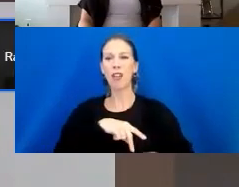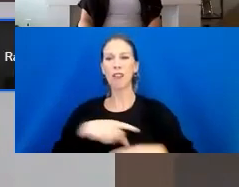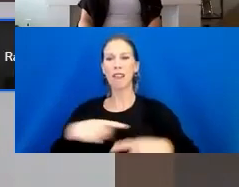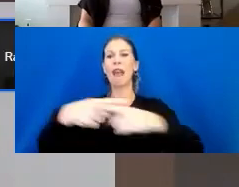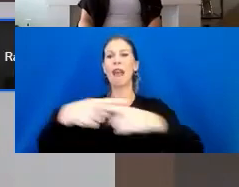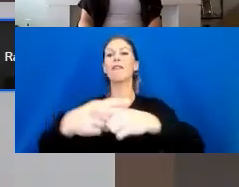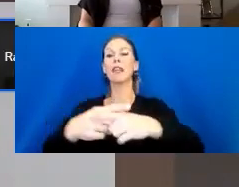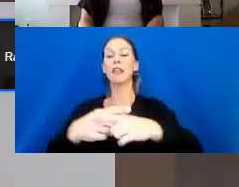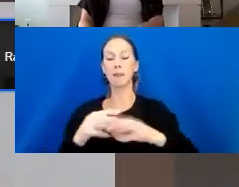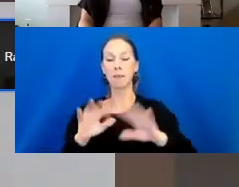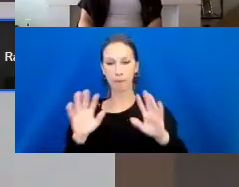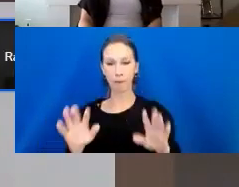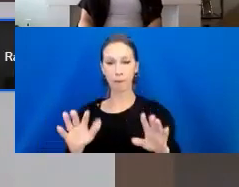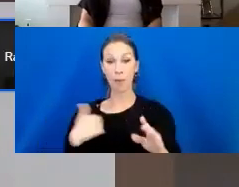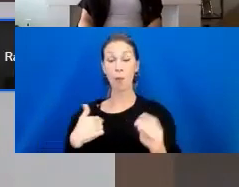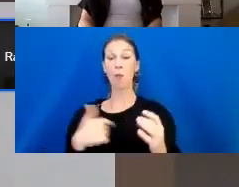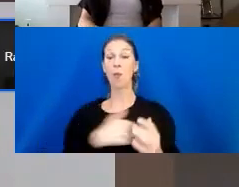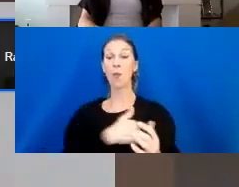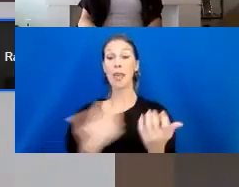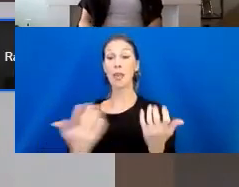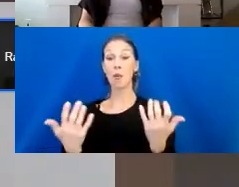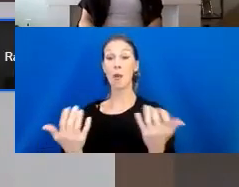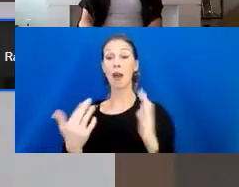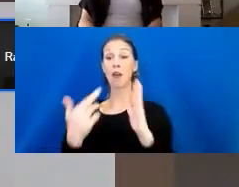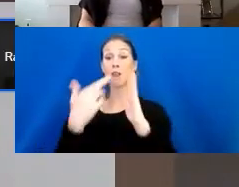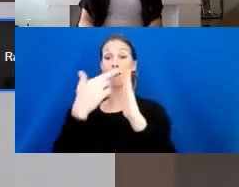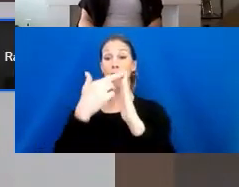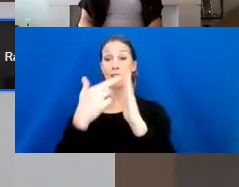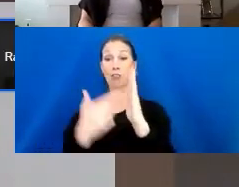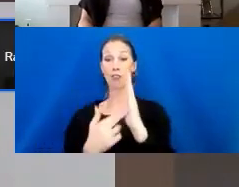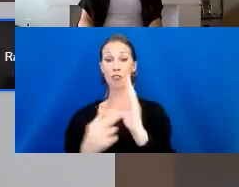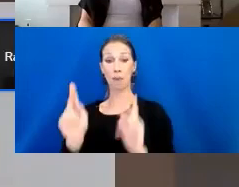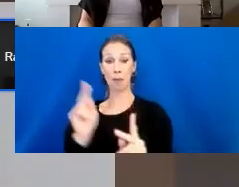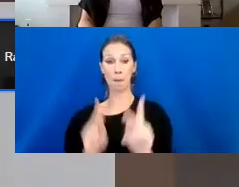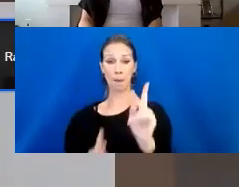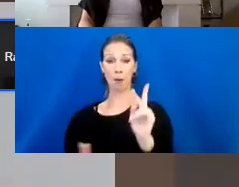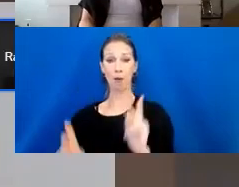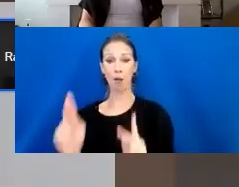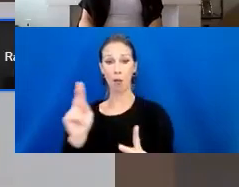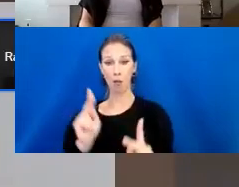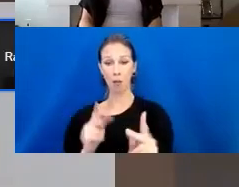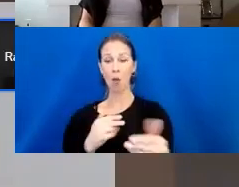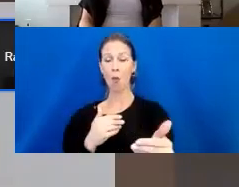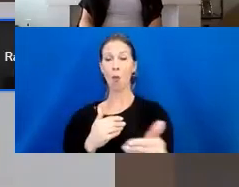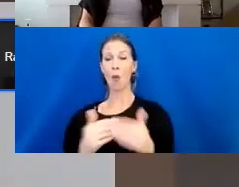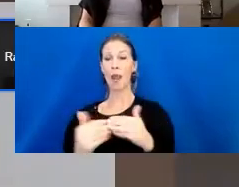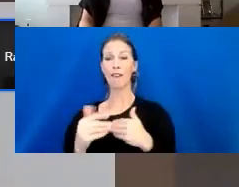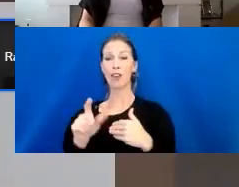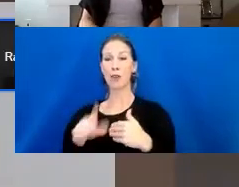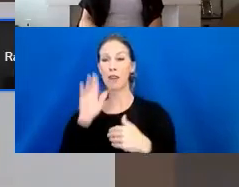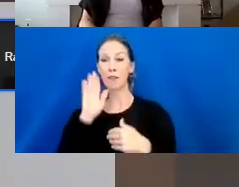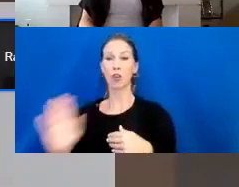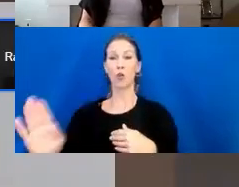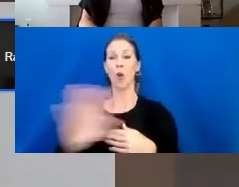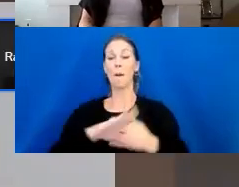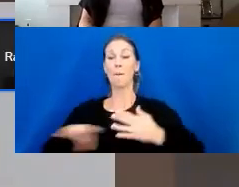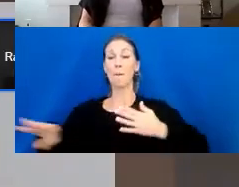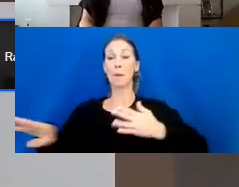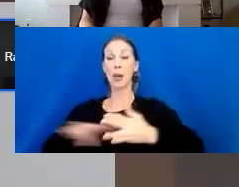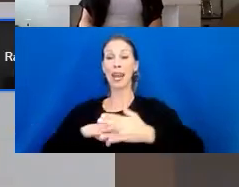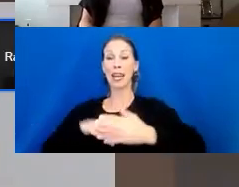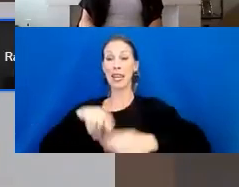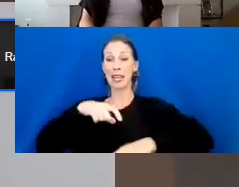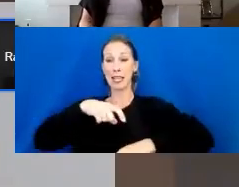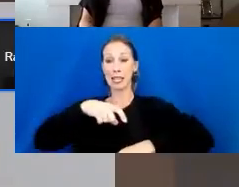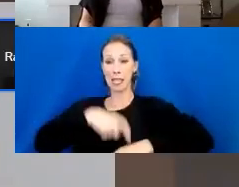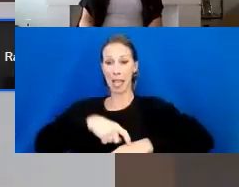we wanted registrants to be able to take whatever constitutes your break time and get the value